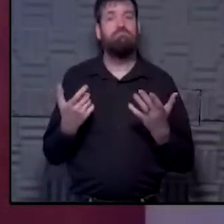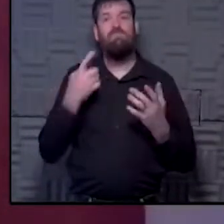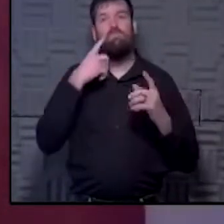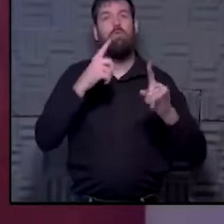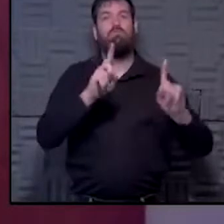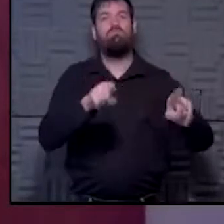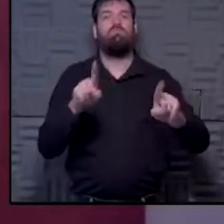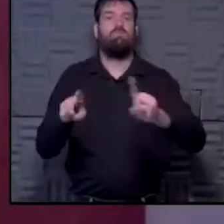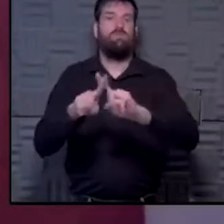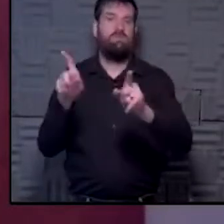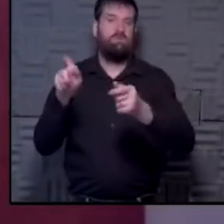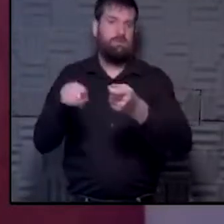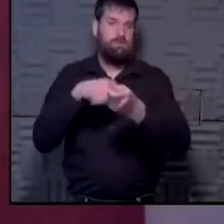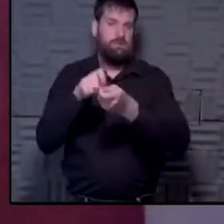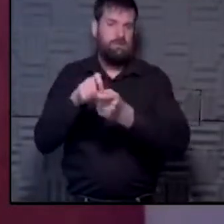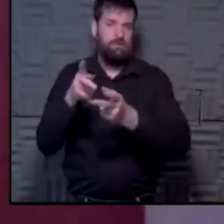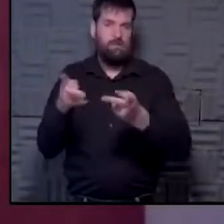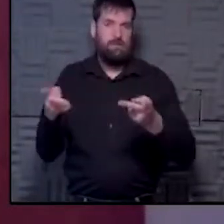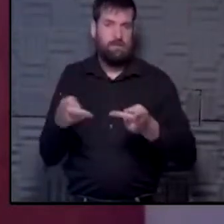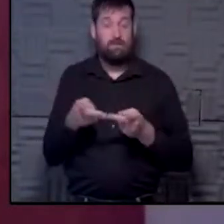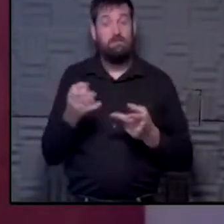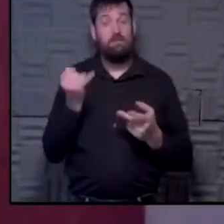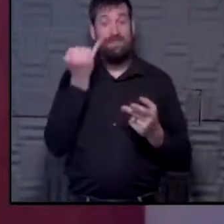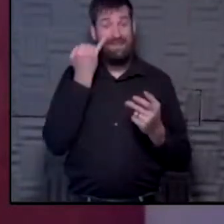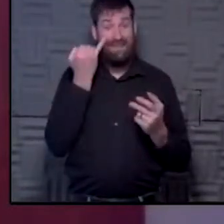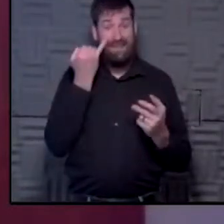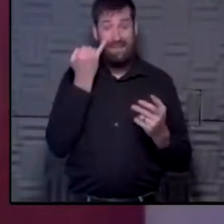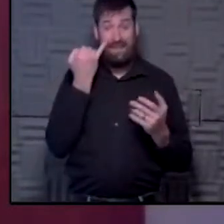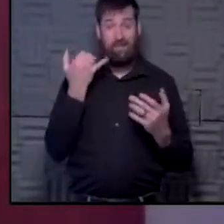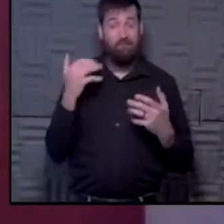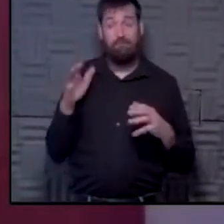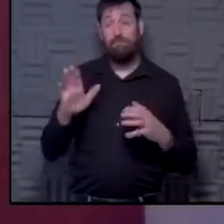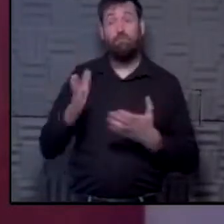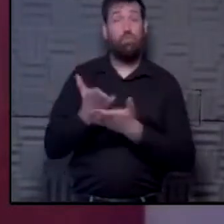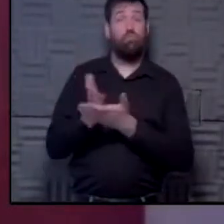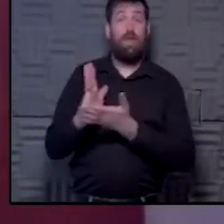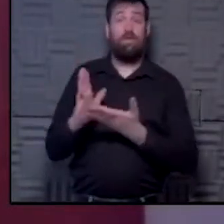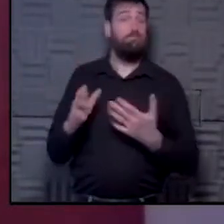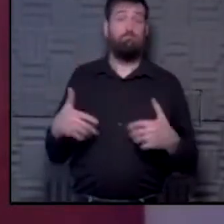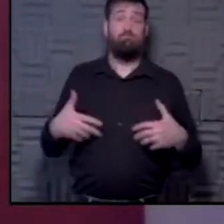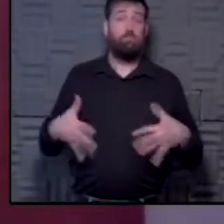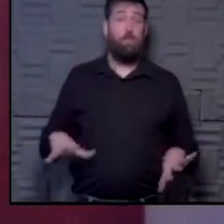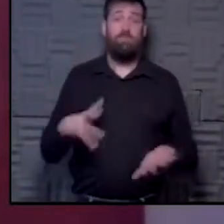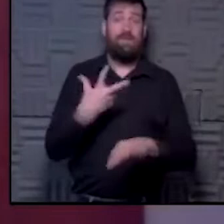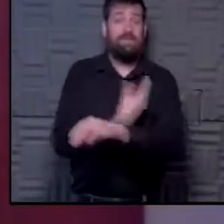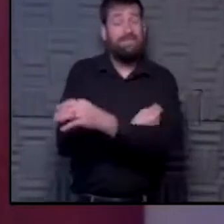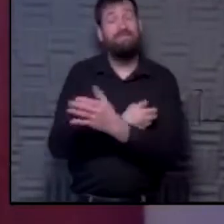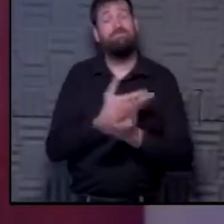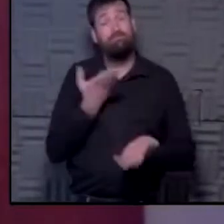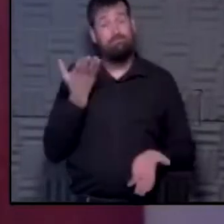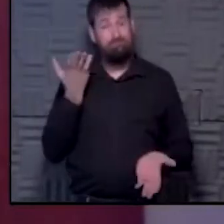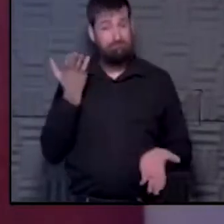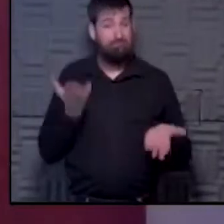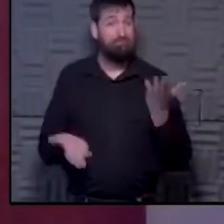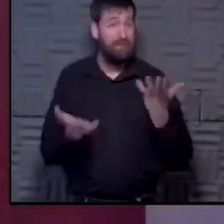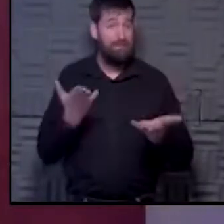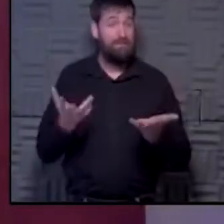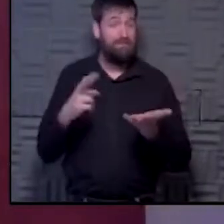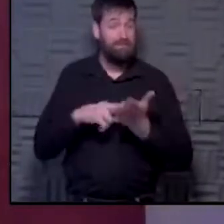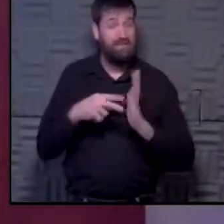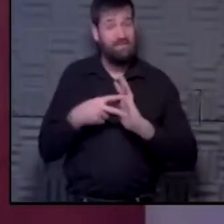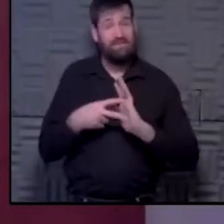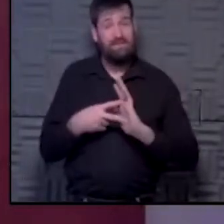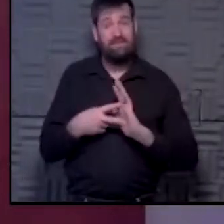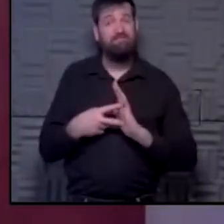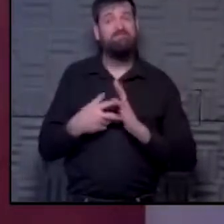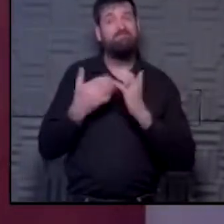places. And if you choose to exercise your right not to get a vaccine, you might also choose